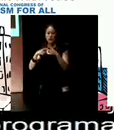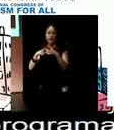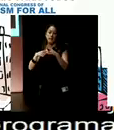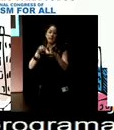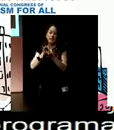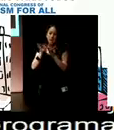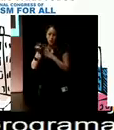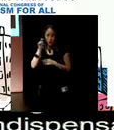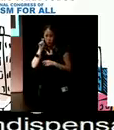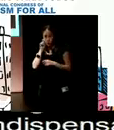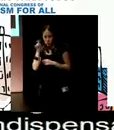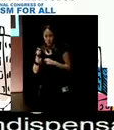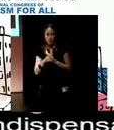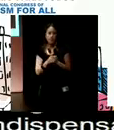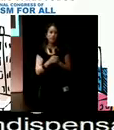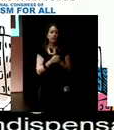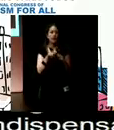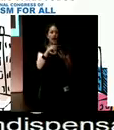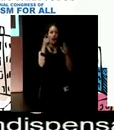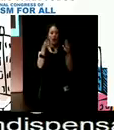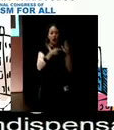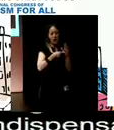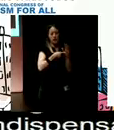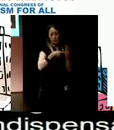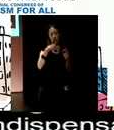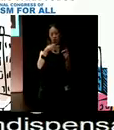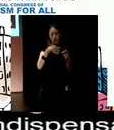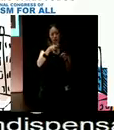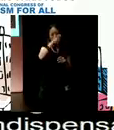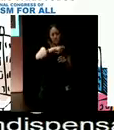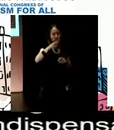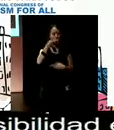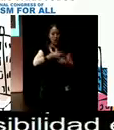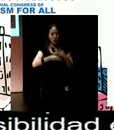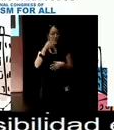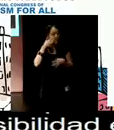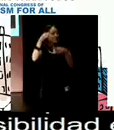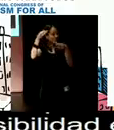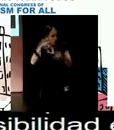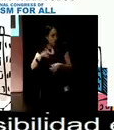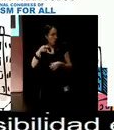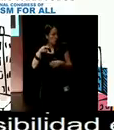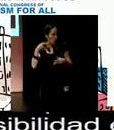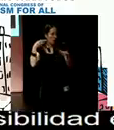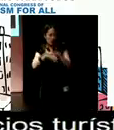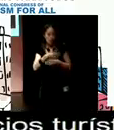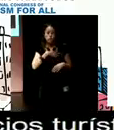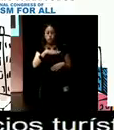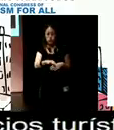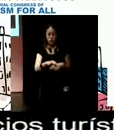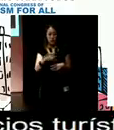in tourist products and services. Legislators must ensure guarantee disabled